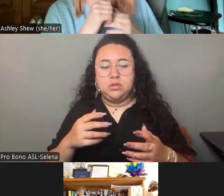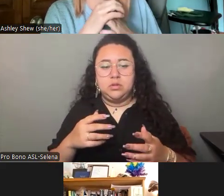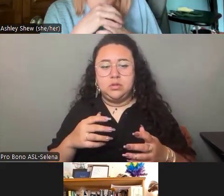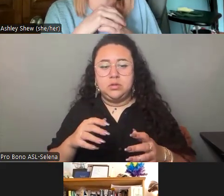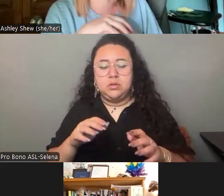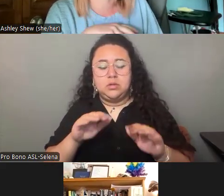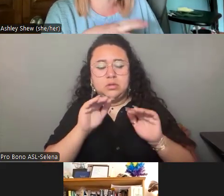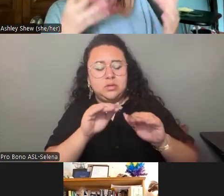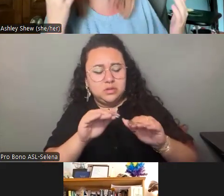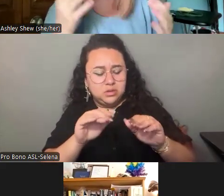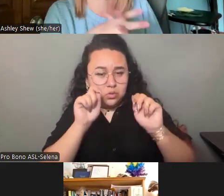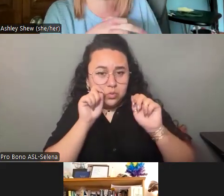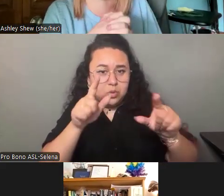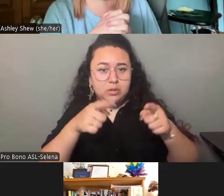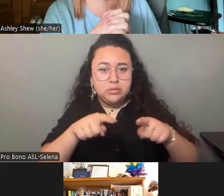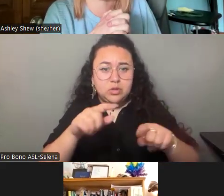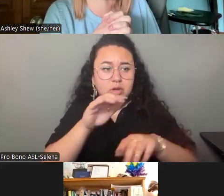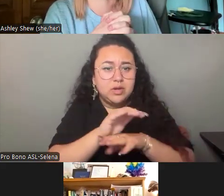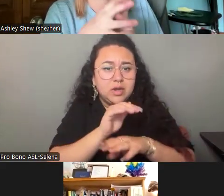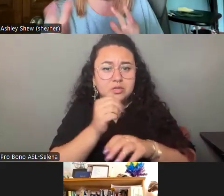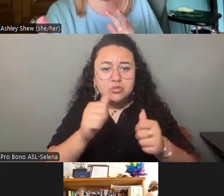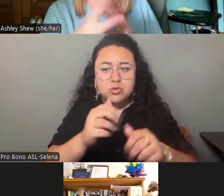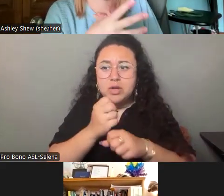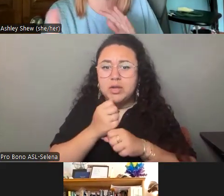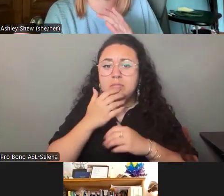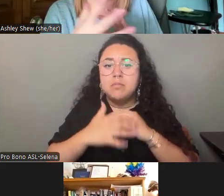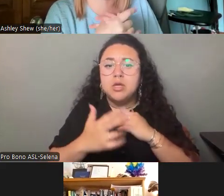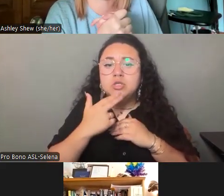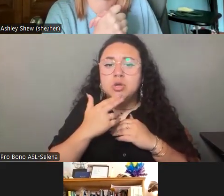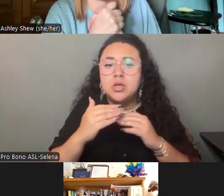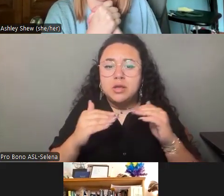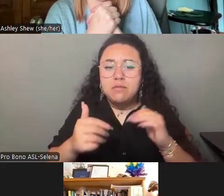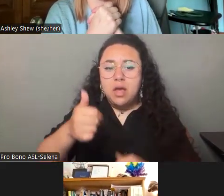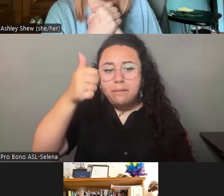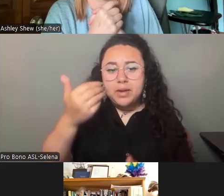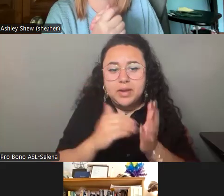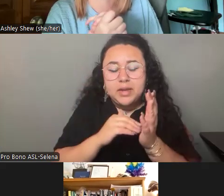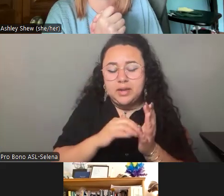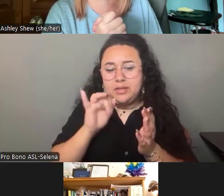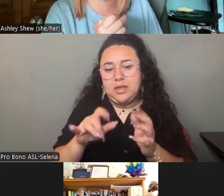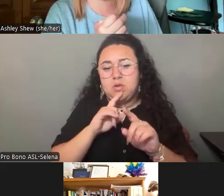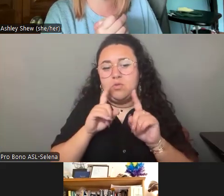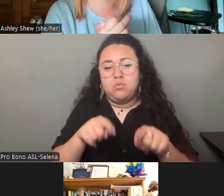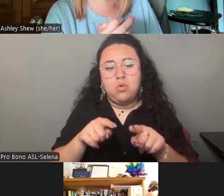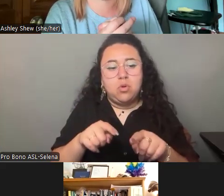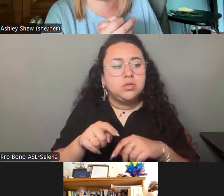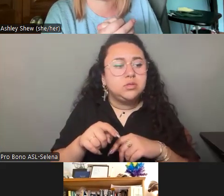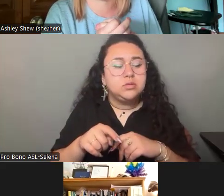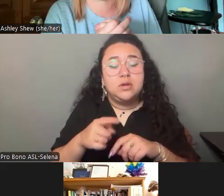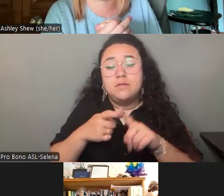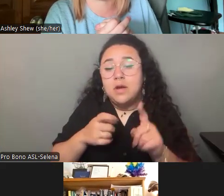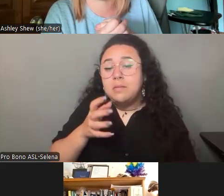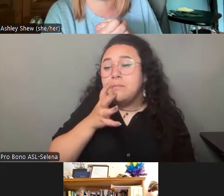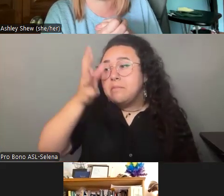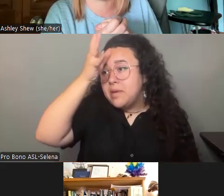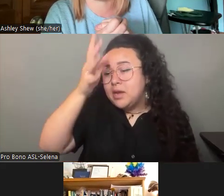night and trying to get blood sugar levels back up. And this reports particularly the voices of parents with children of diabetes,